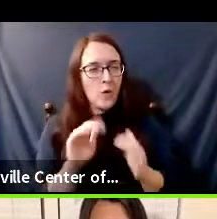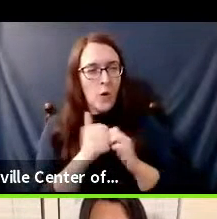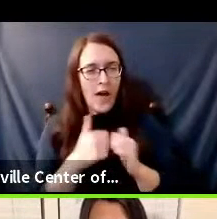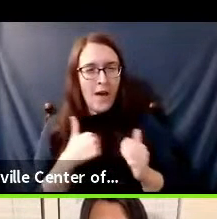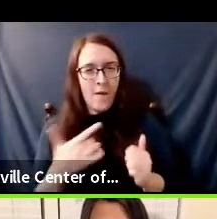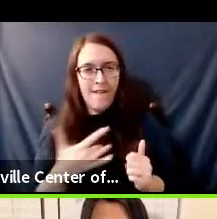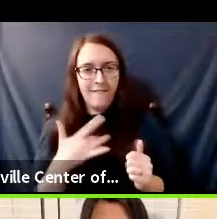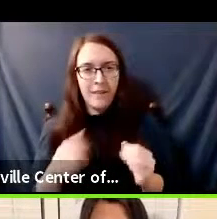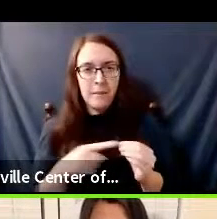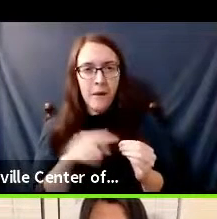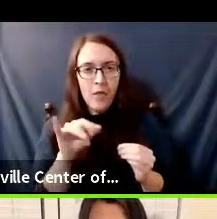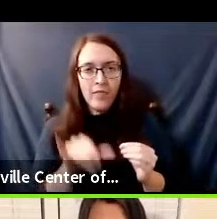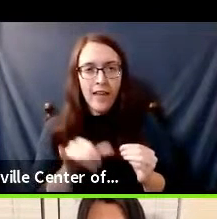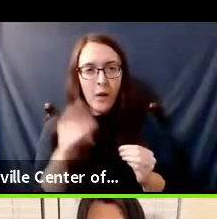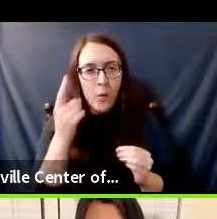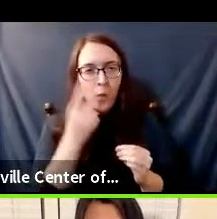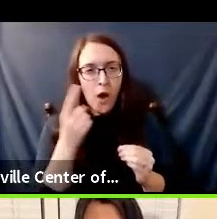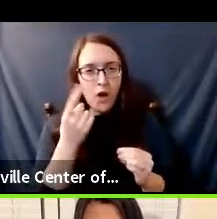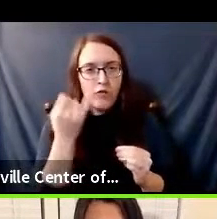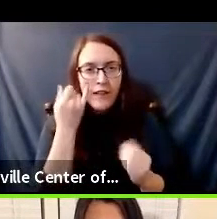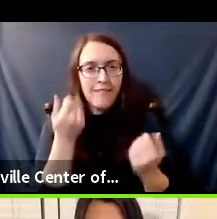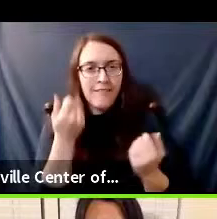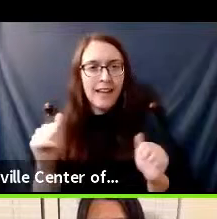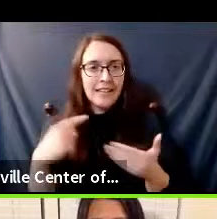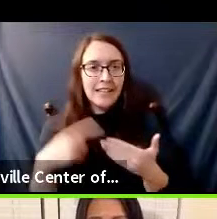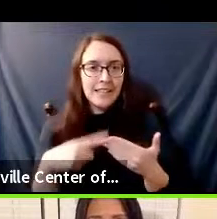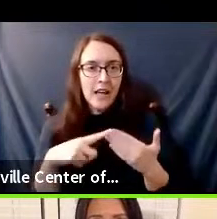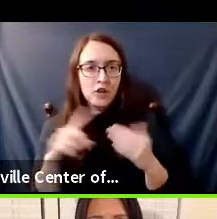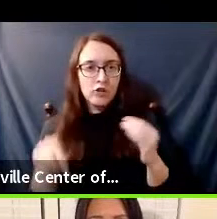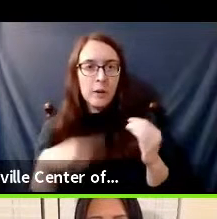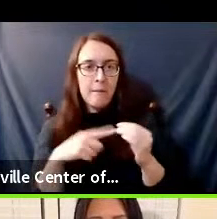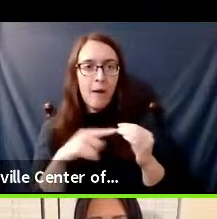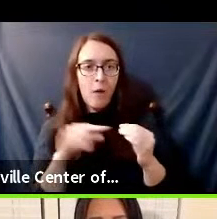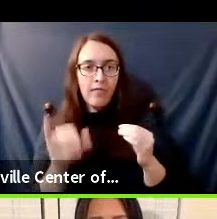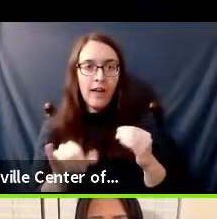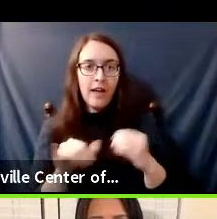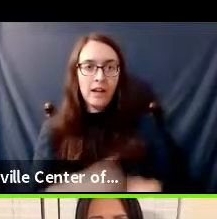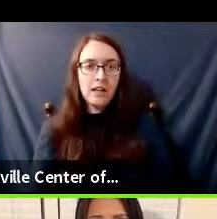was wondering if there might be any discussion about that.